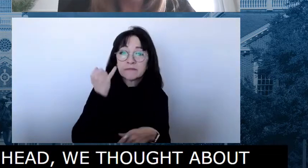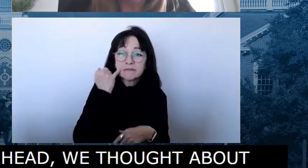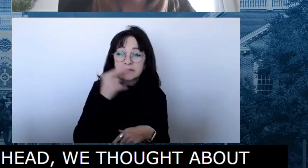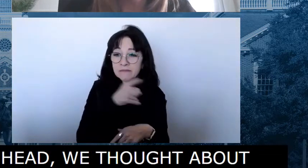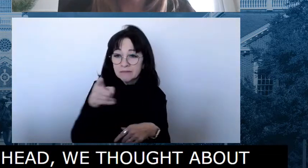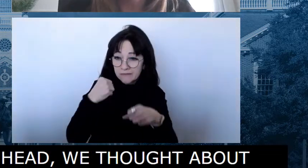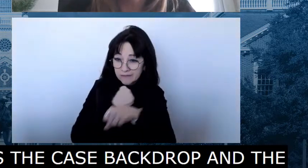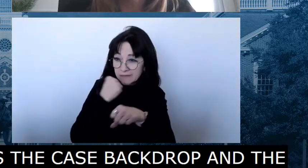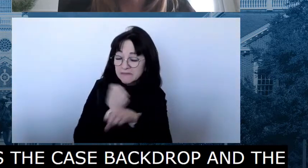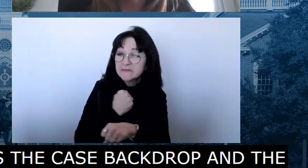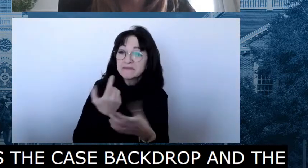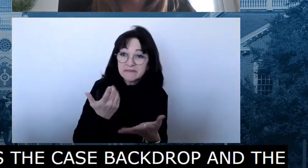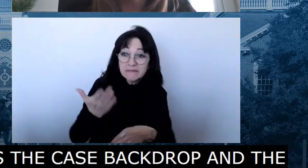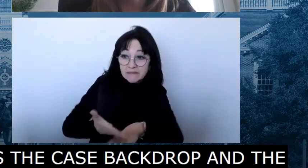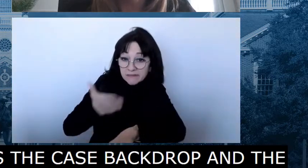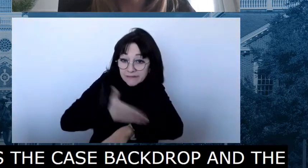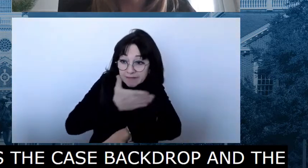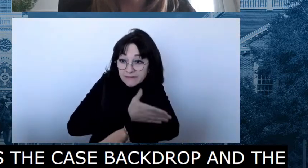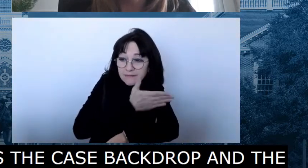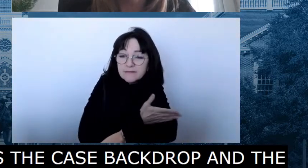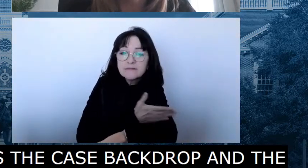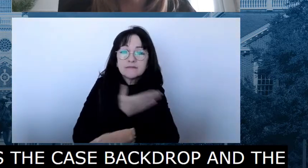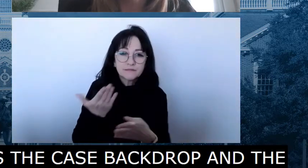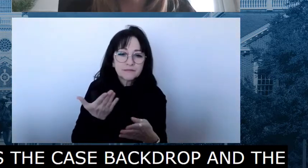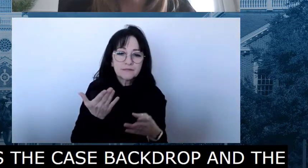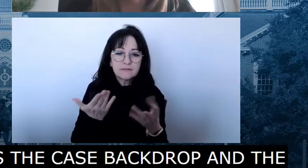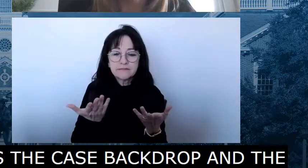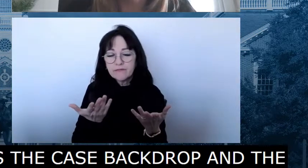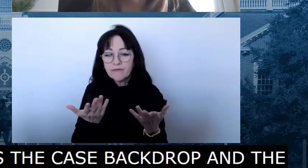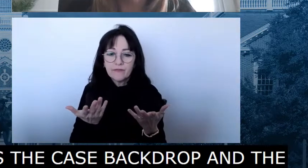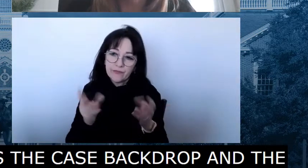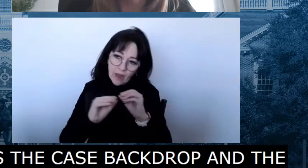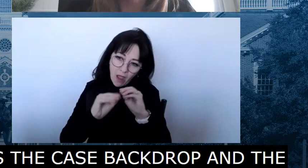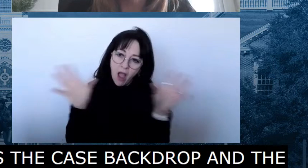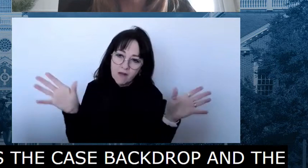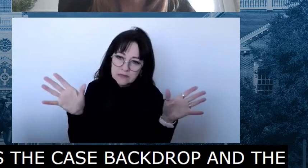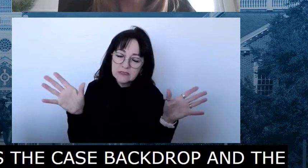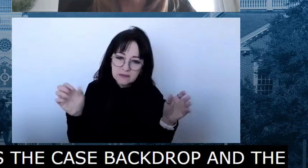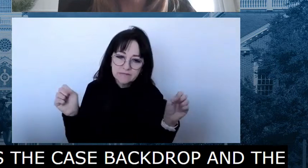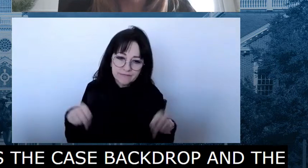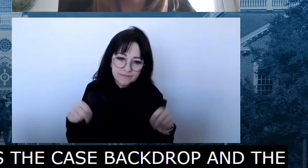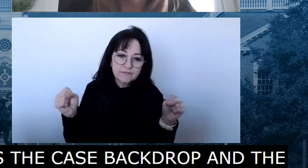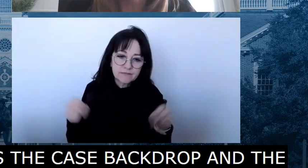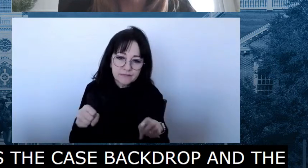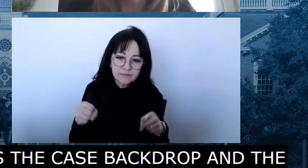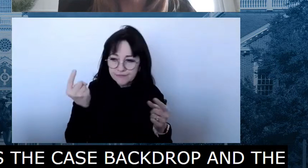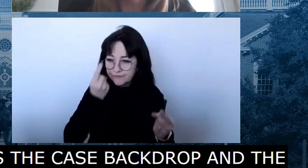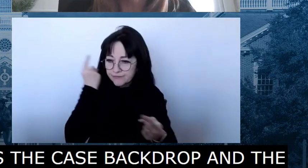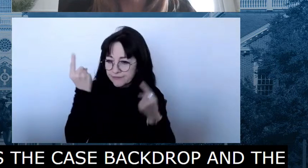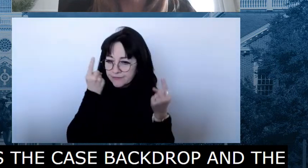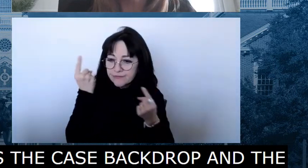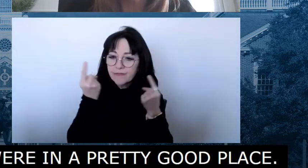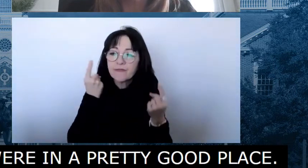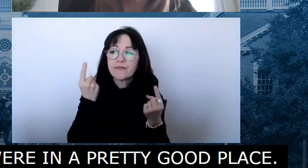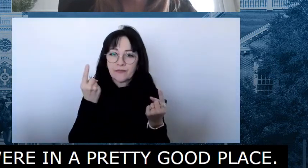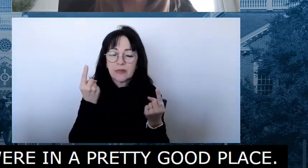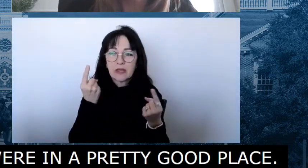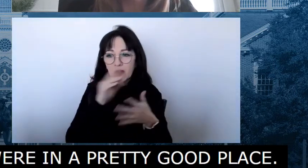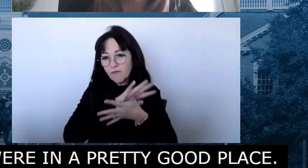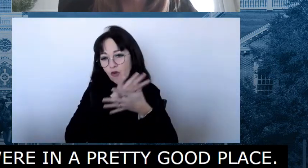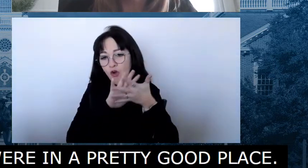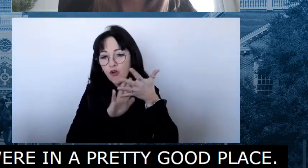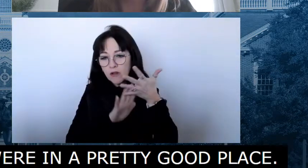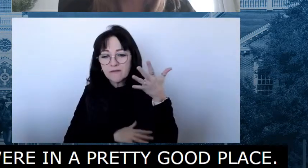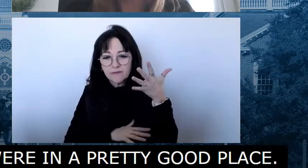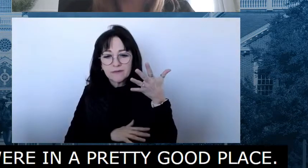we were in a pretty good place. Obviously, there are considerations for all of that. We